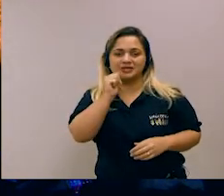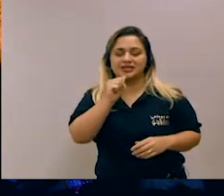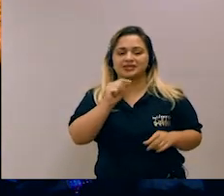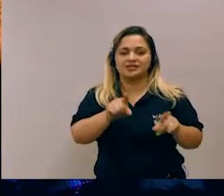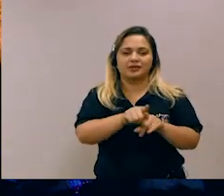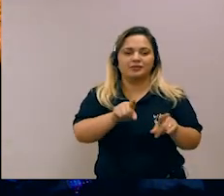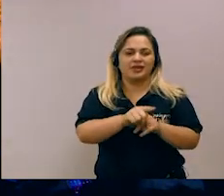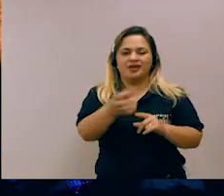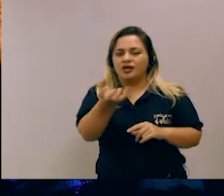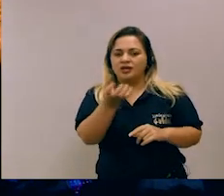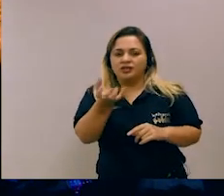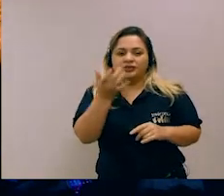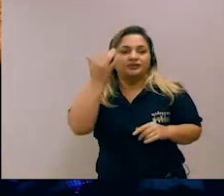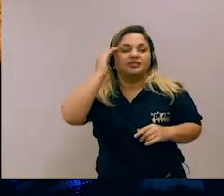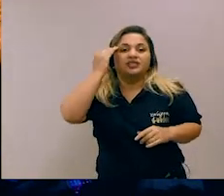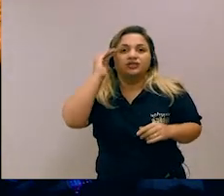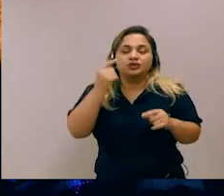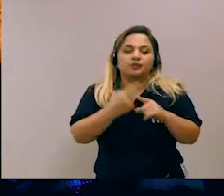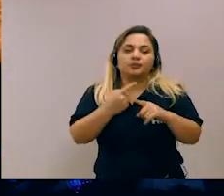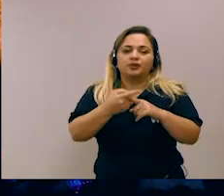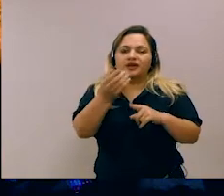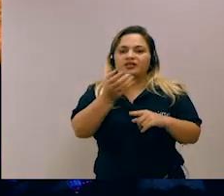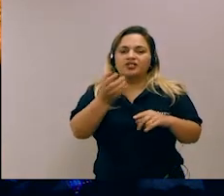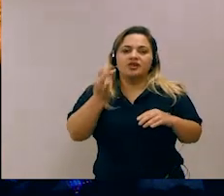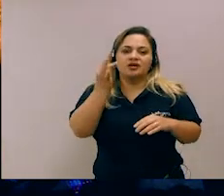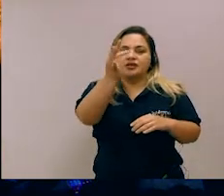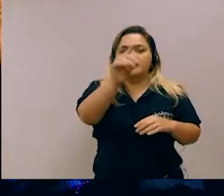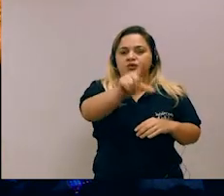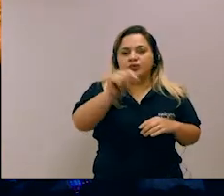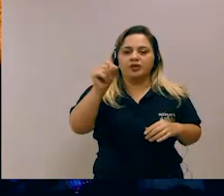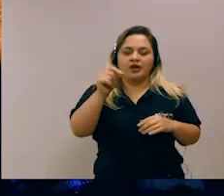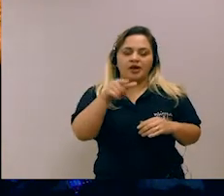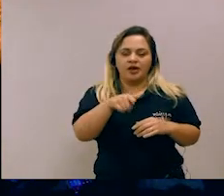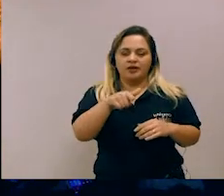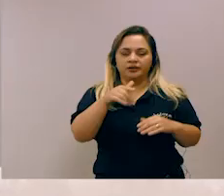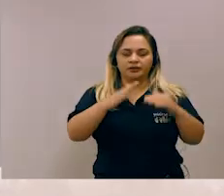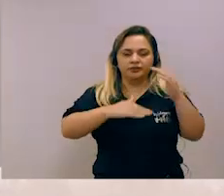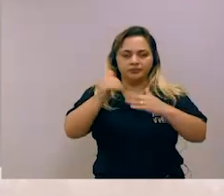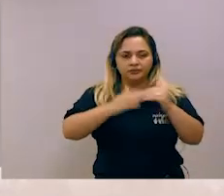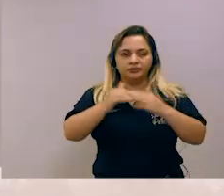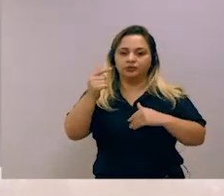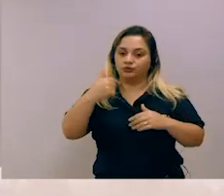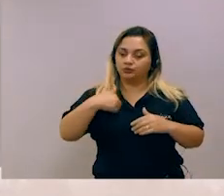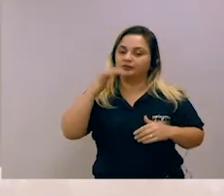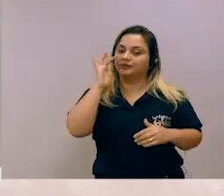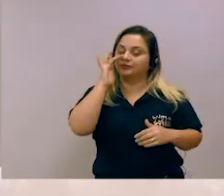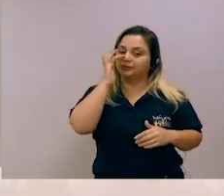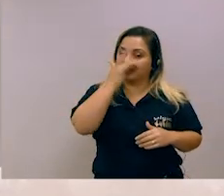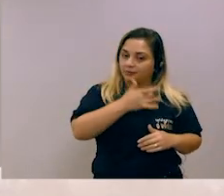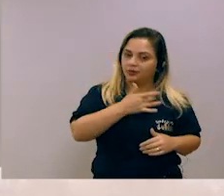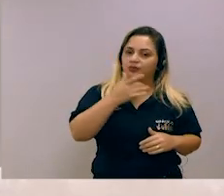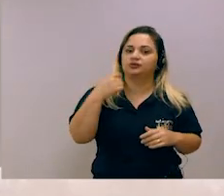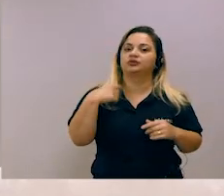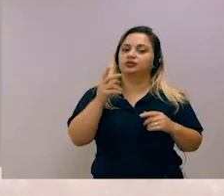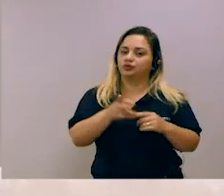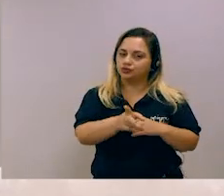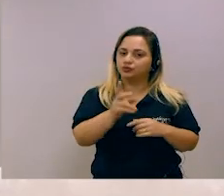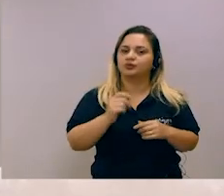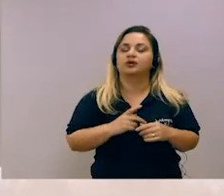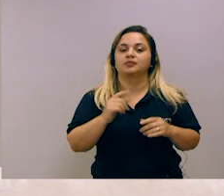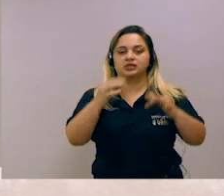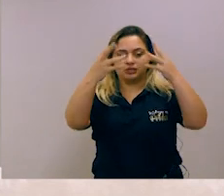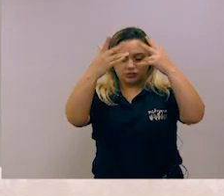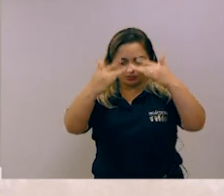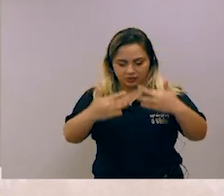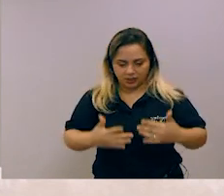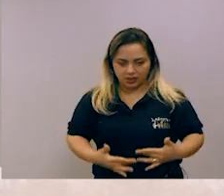But we're a stubborn team. We didn't give up. We went all around the country and we filmed young students and especially young women